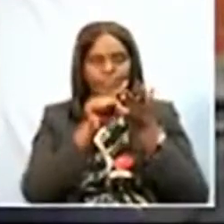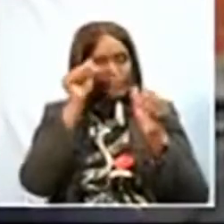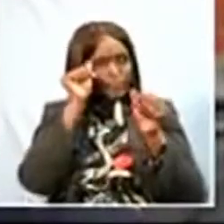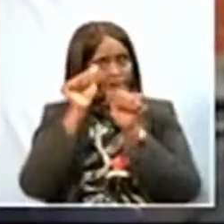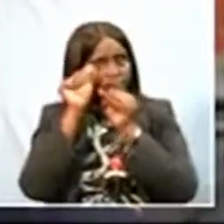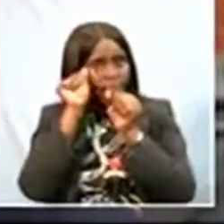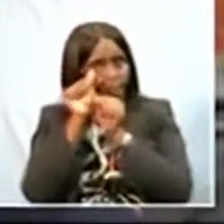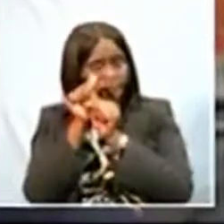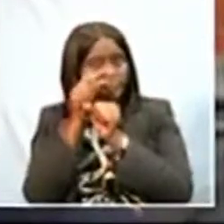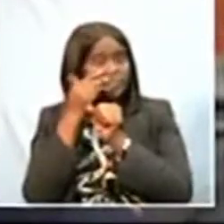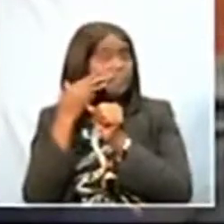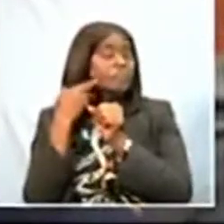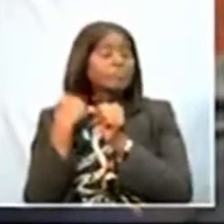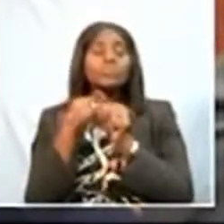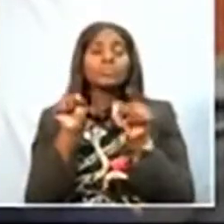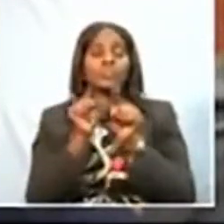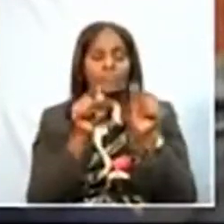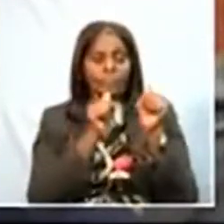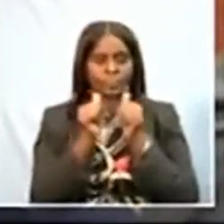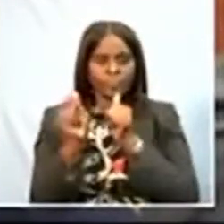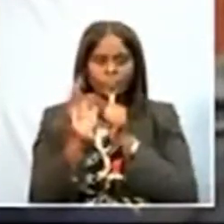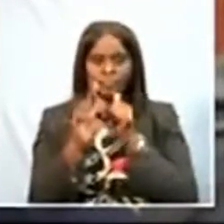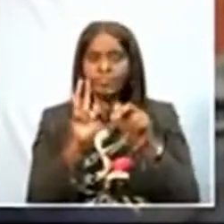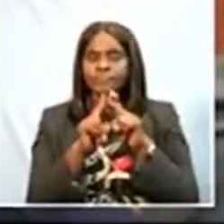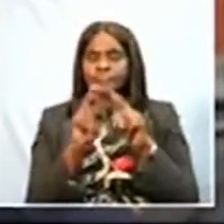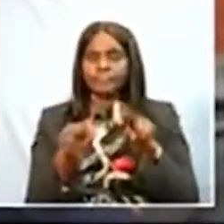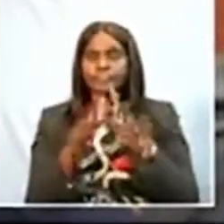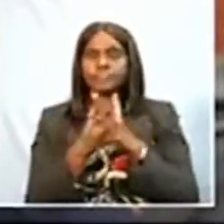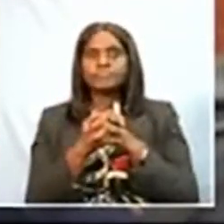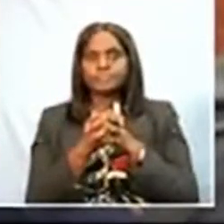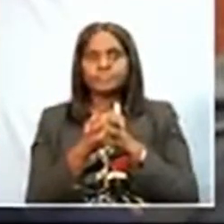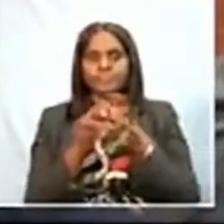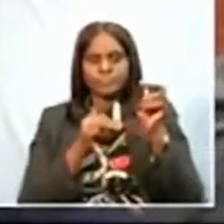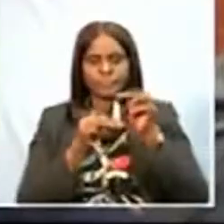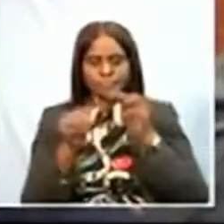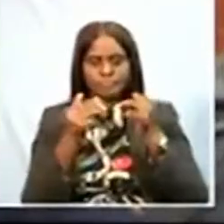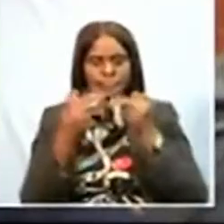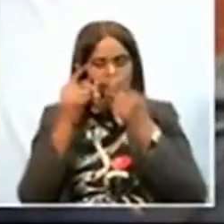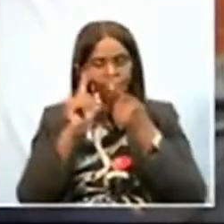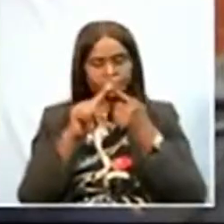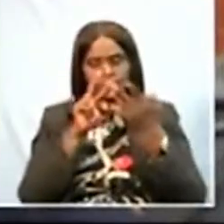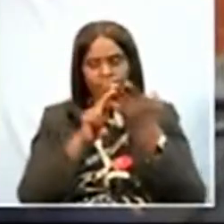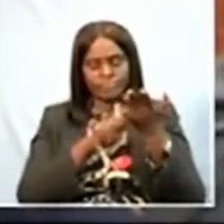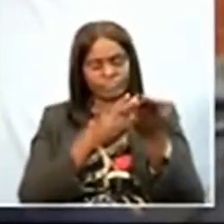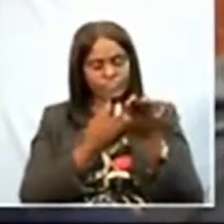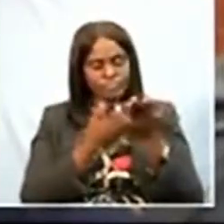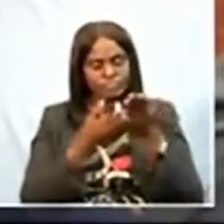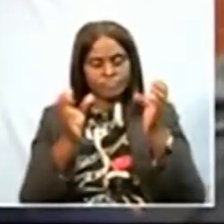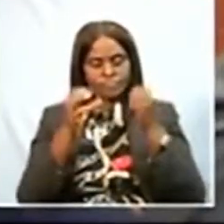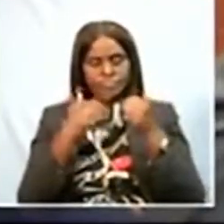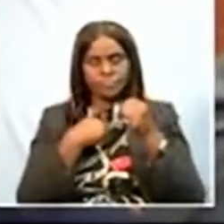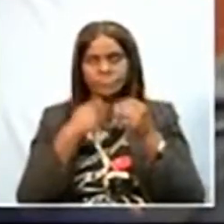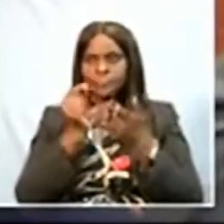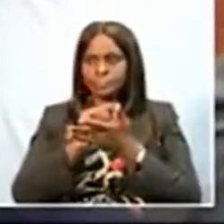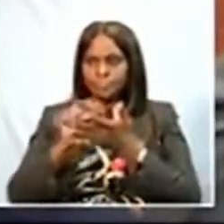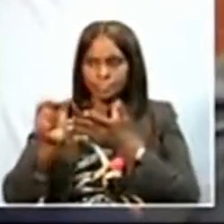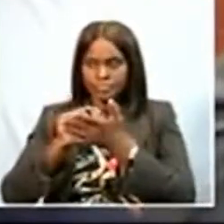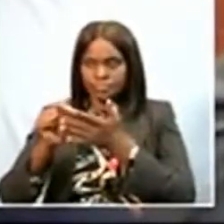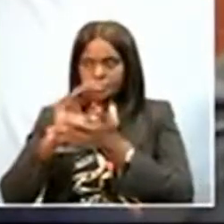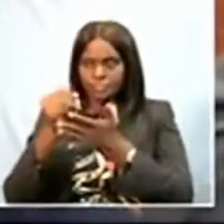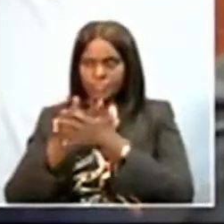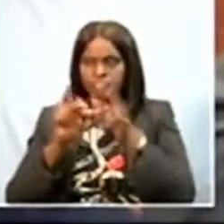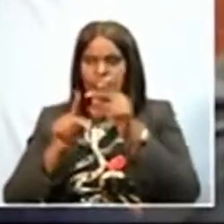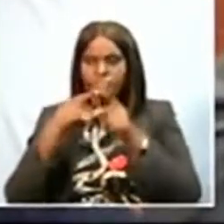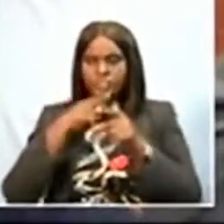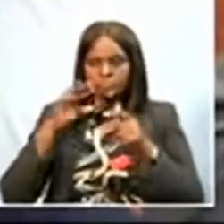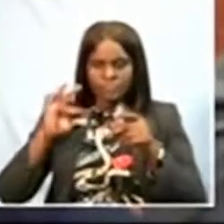agreement. Action taken, Chair. Management wishes to report that Council has written to loan